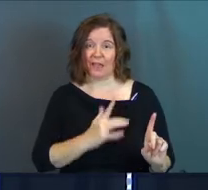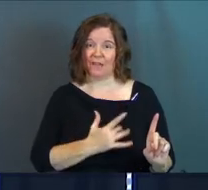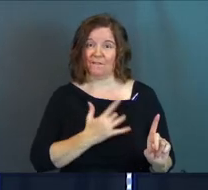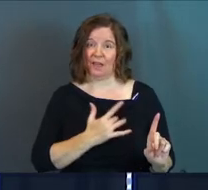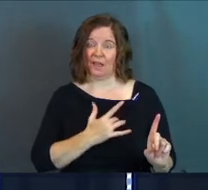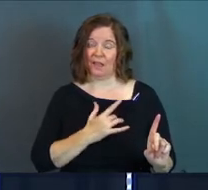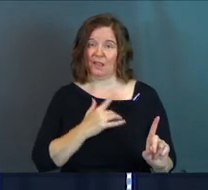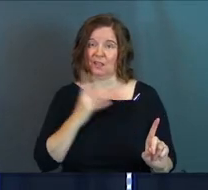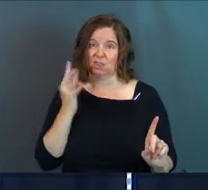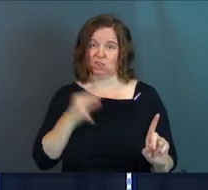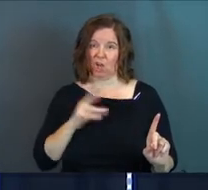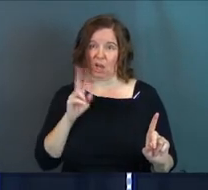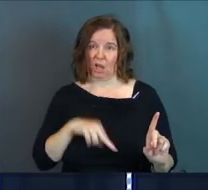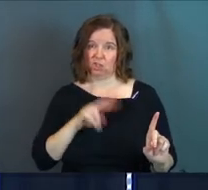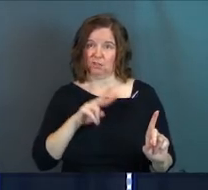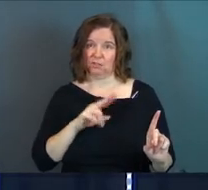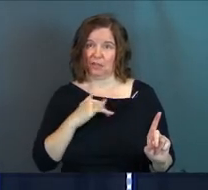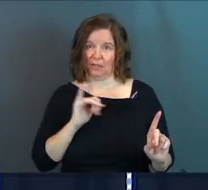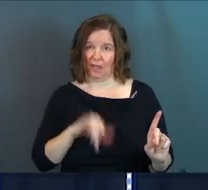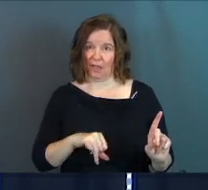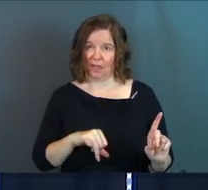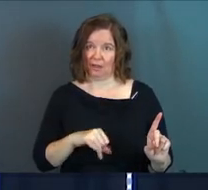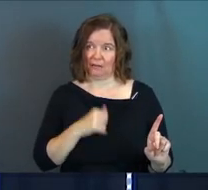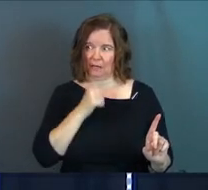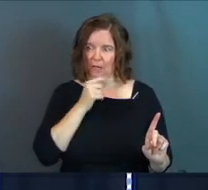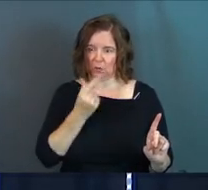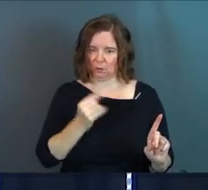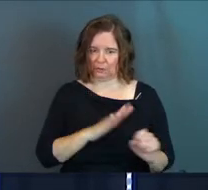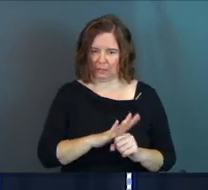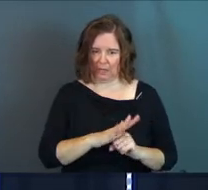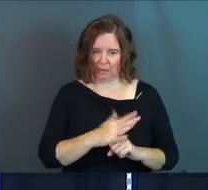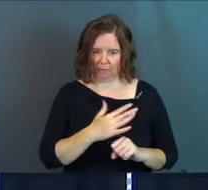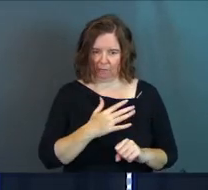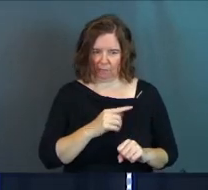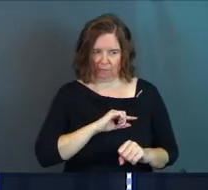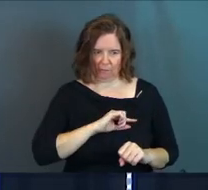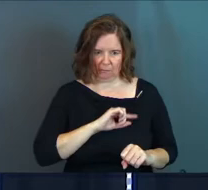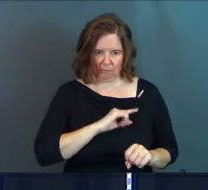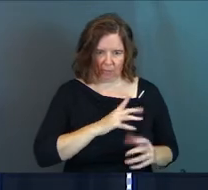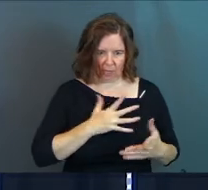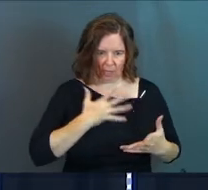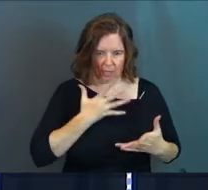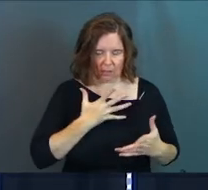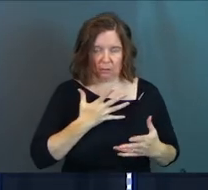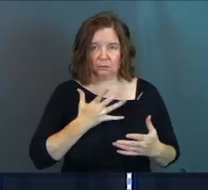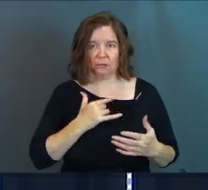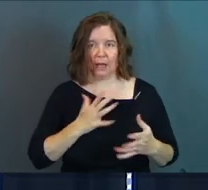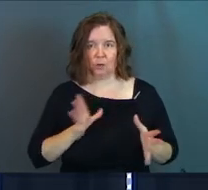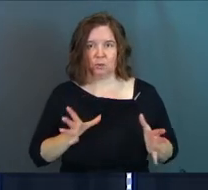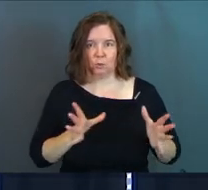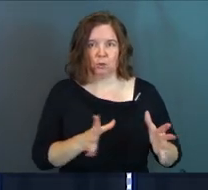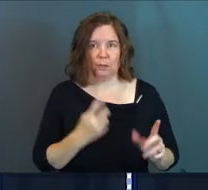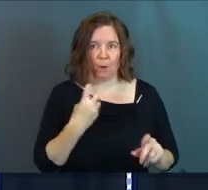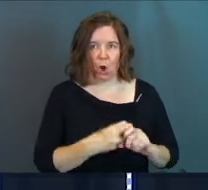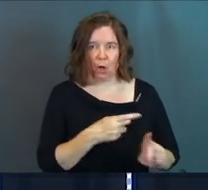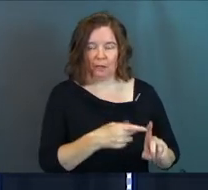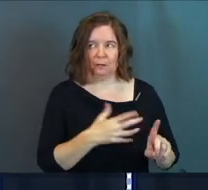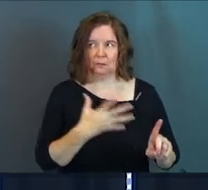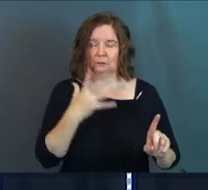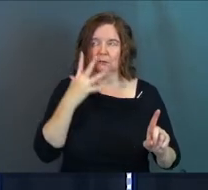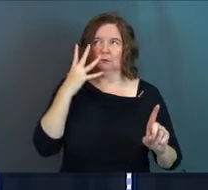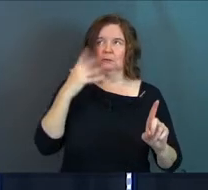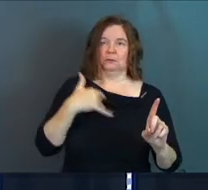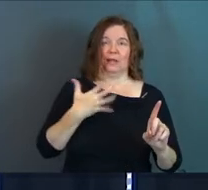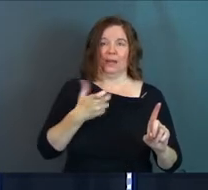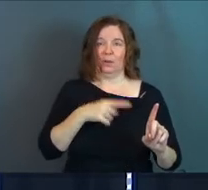felt judged in that. They had felt pushed so hard, like I was pushing them so hard, that